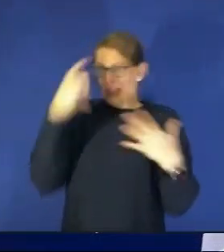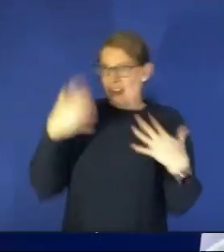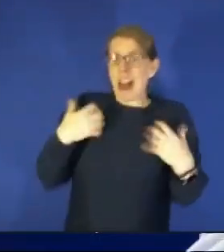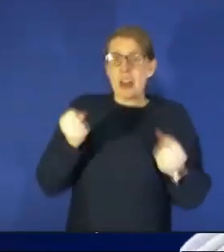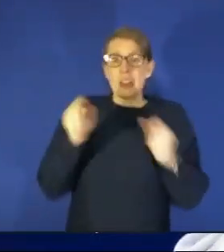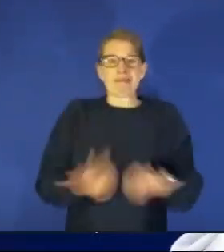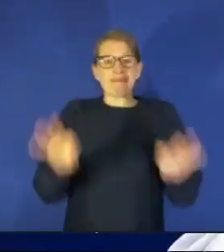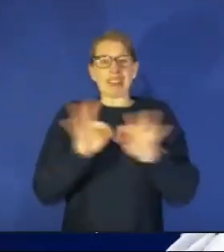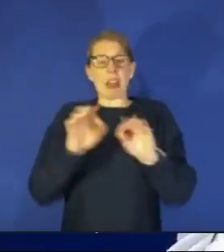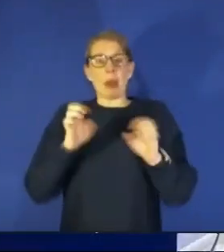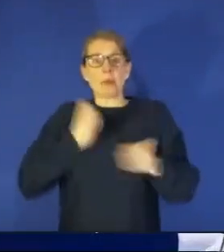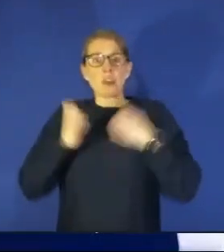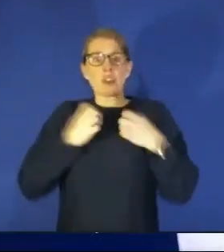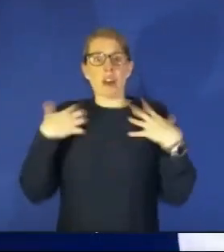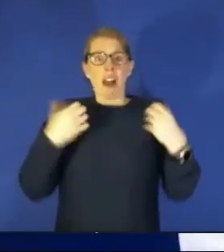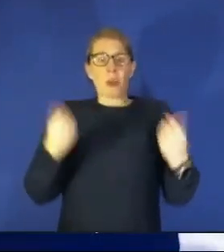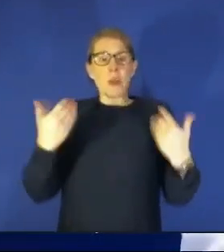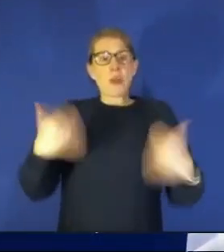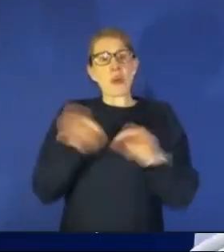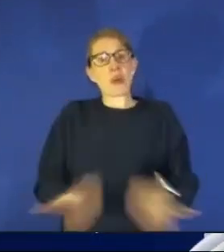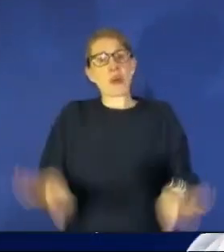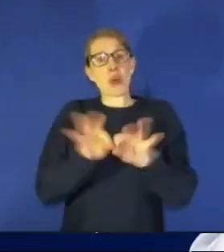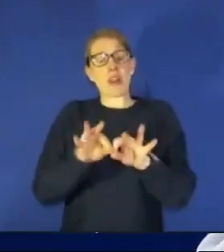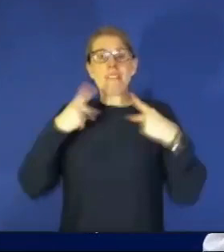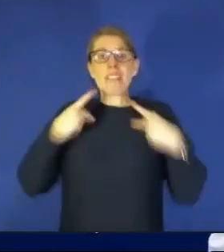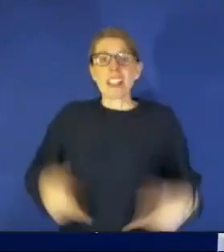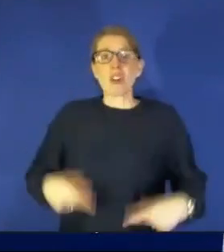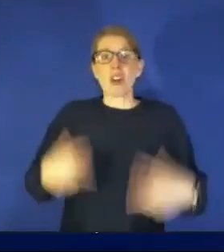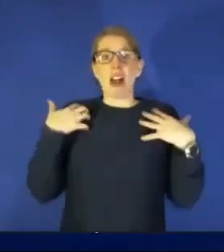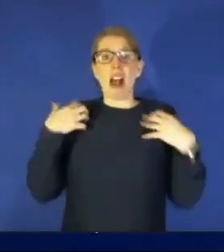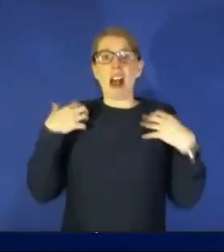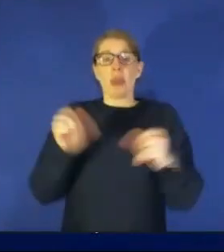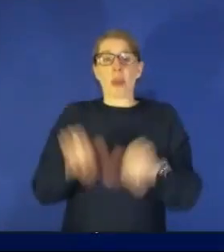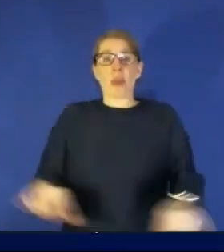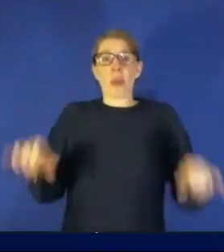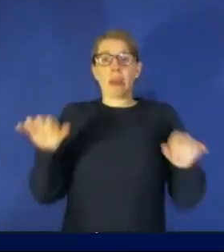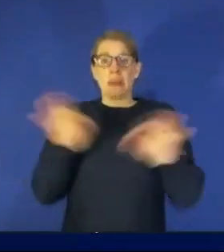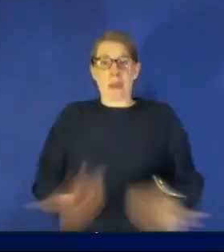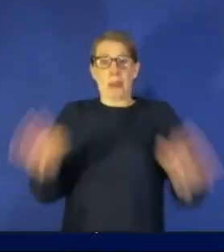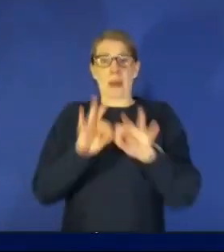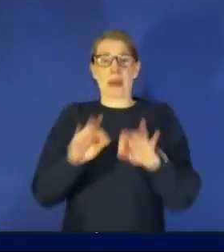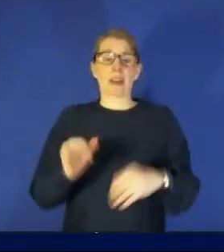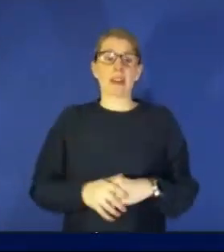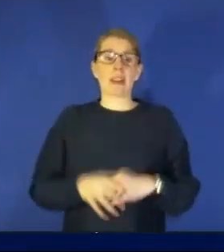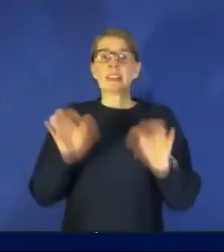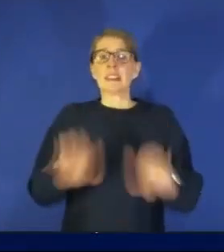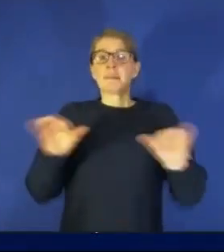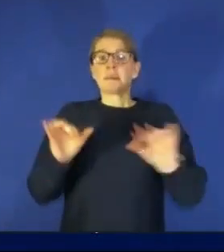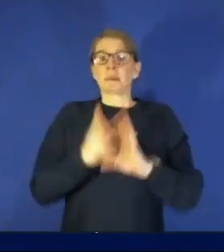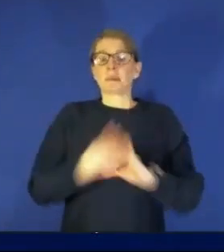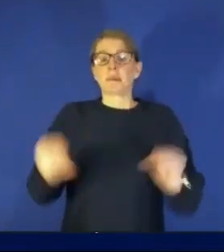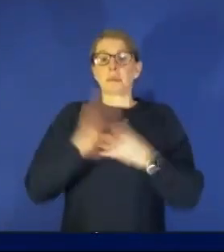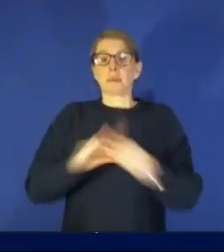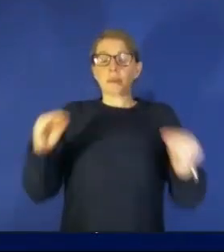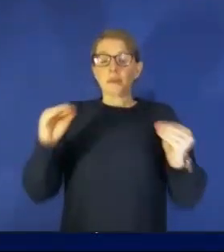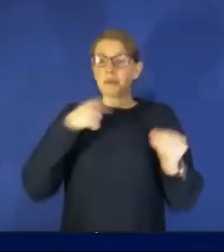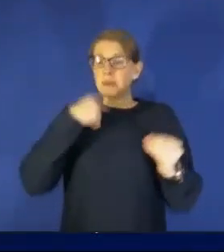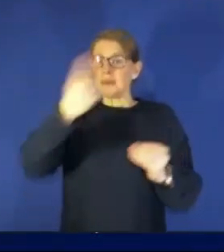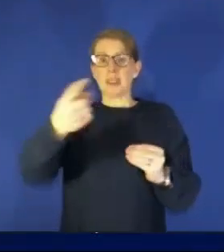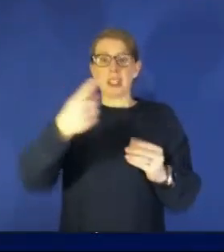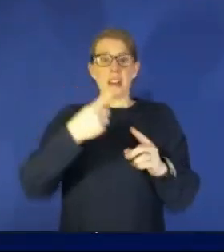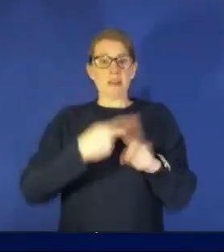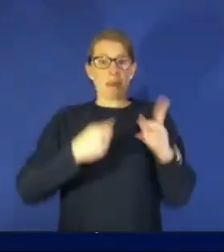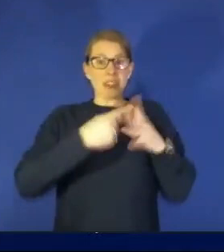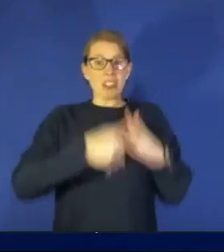emotional health, it matters for your physical health, and it's all the same story we've been telling you since the beginning of this program. We